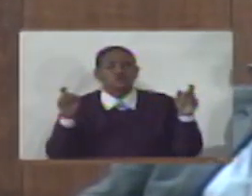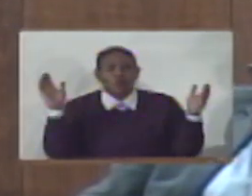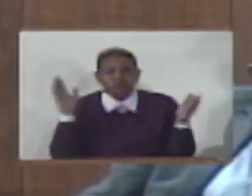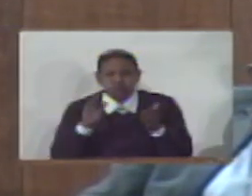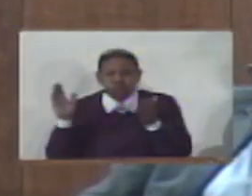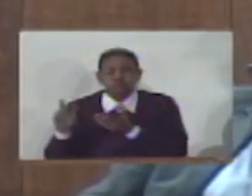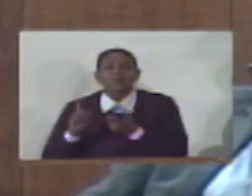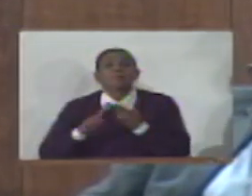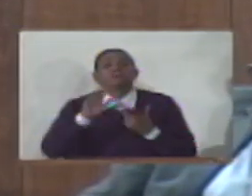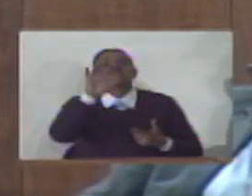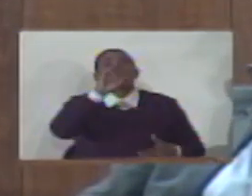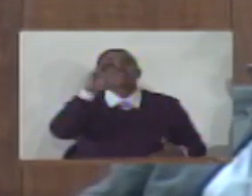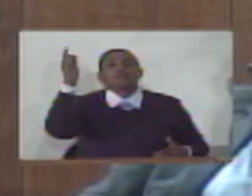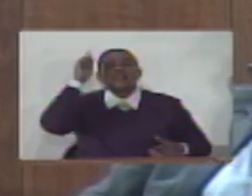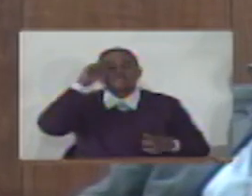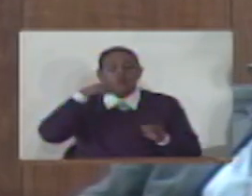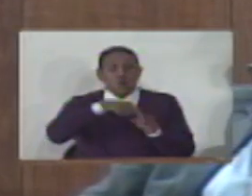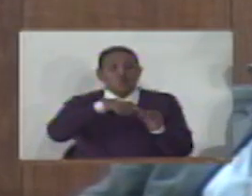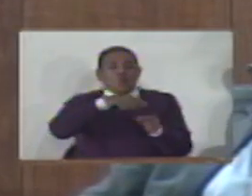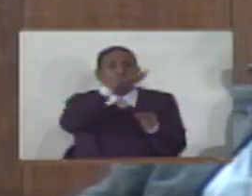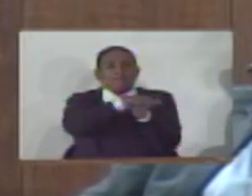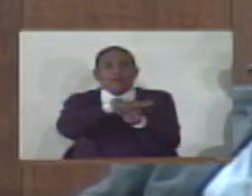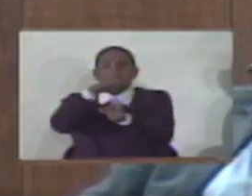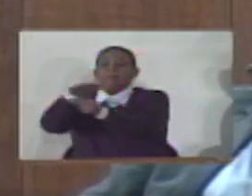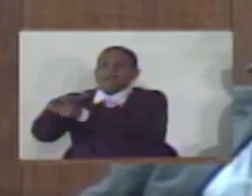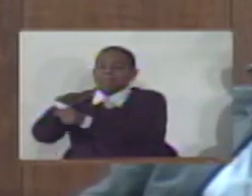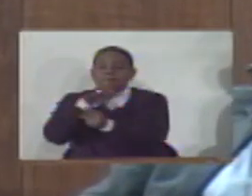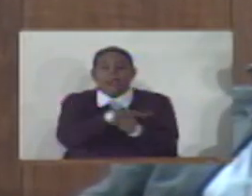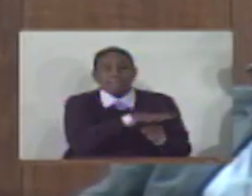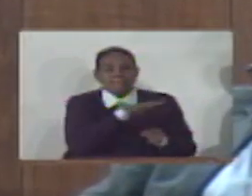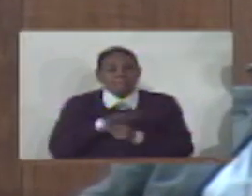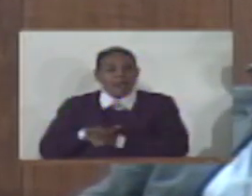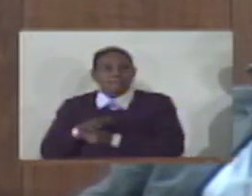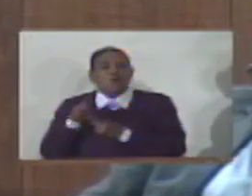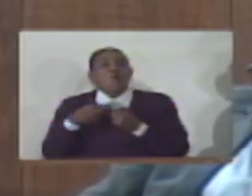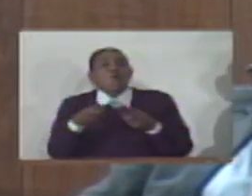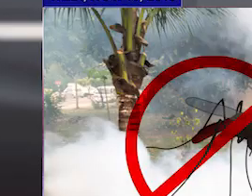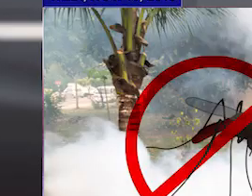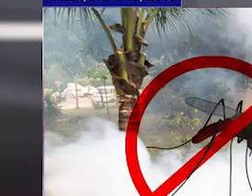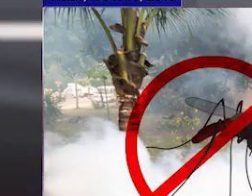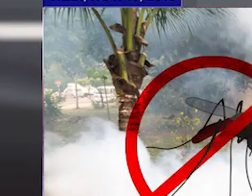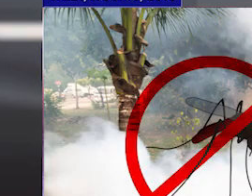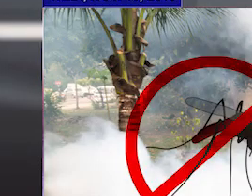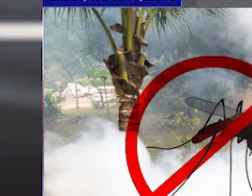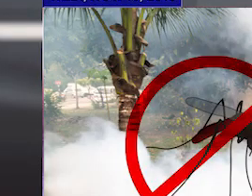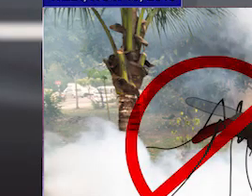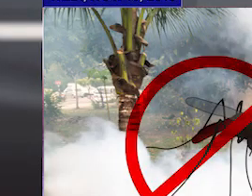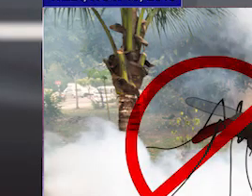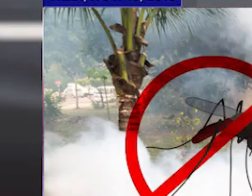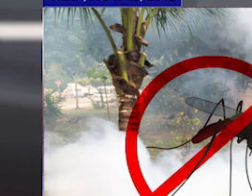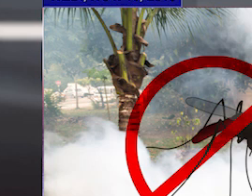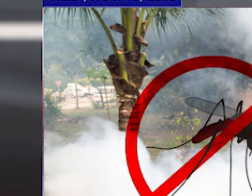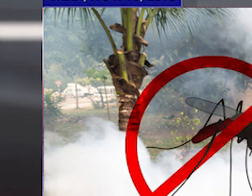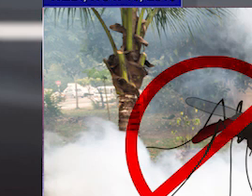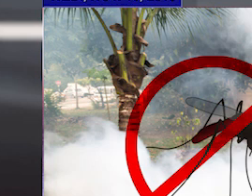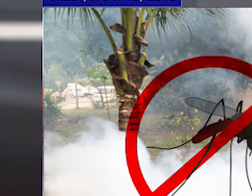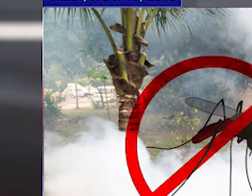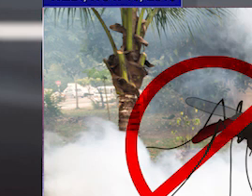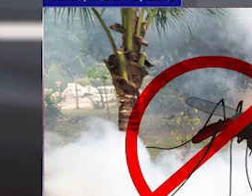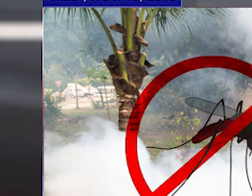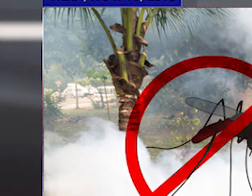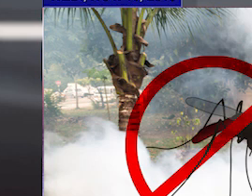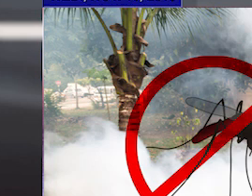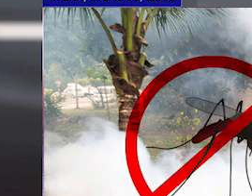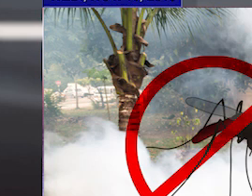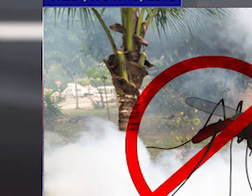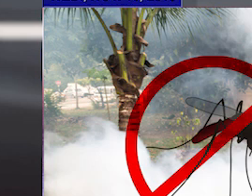and $5 million for patching of potholes or minor road repairs. Cabinet has approved the disbursement of $1